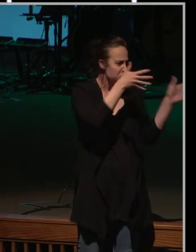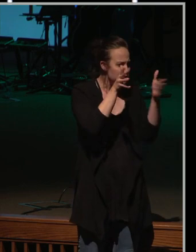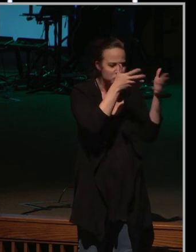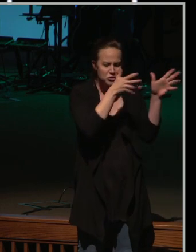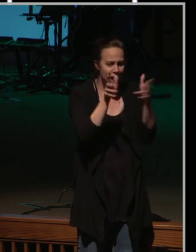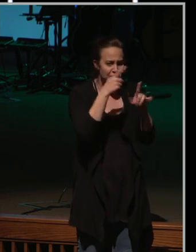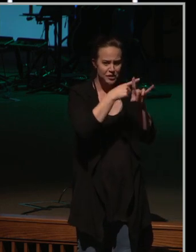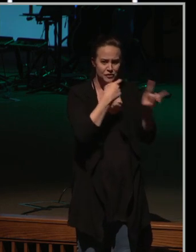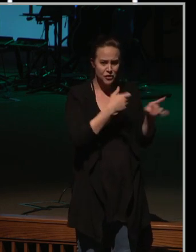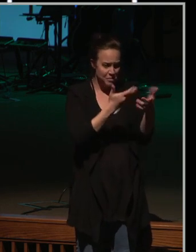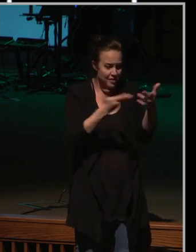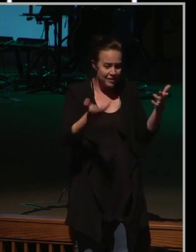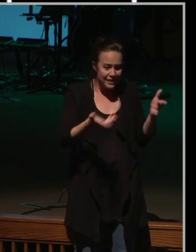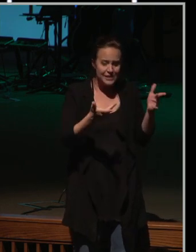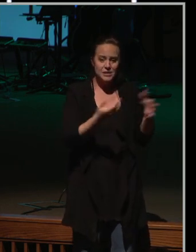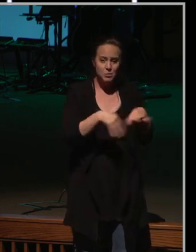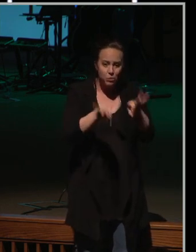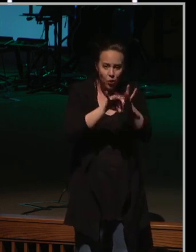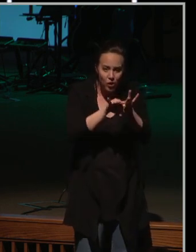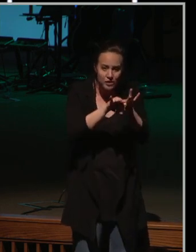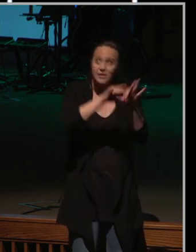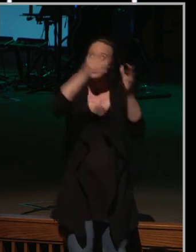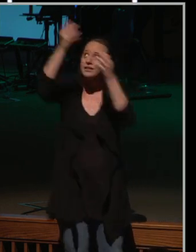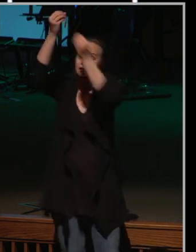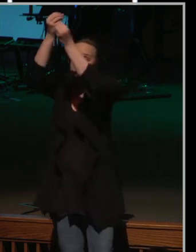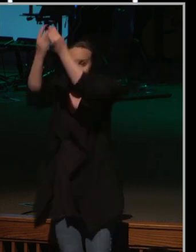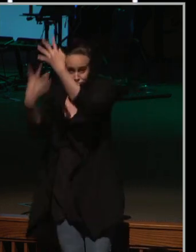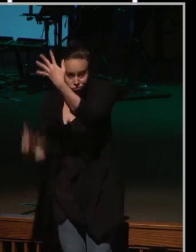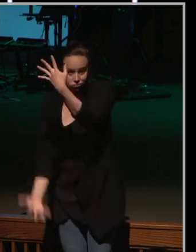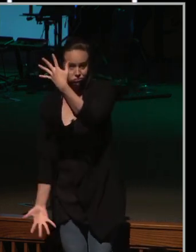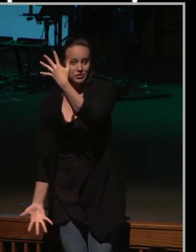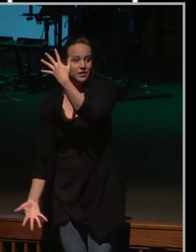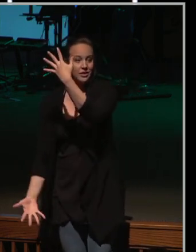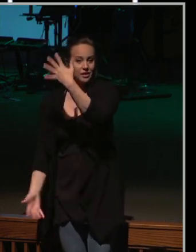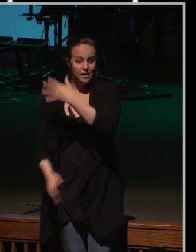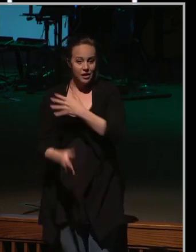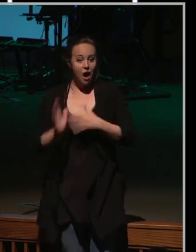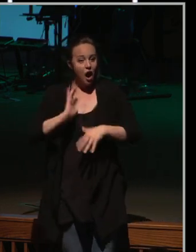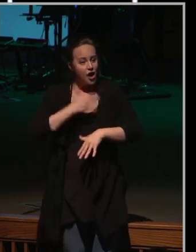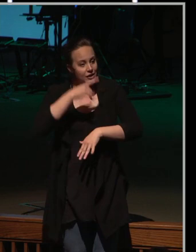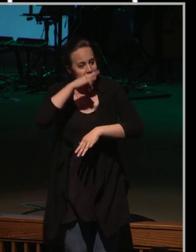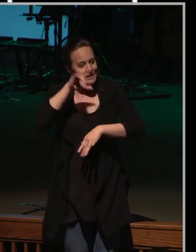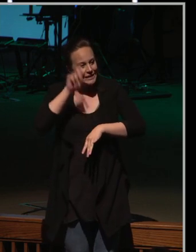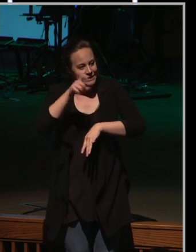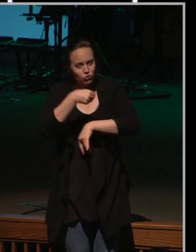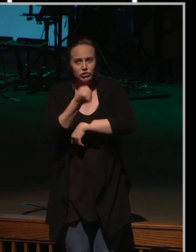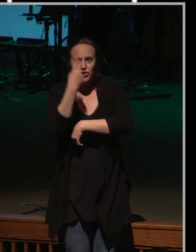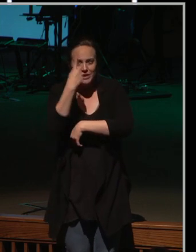our kids clearly see that their identity is in Christ and not of the things of the world.